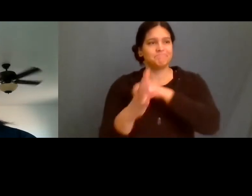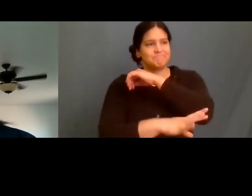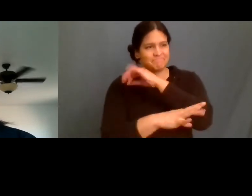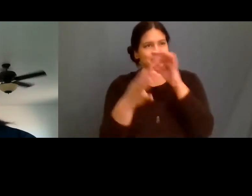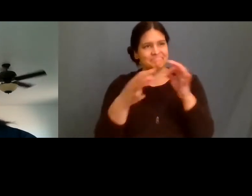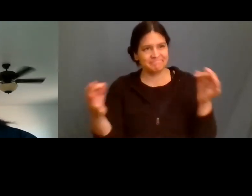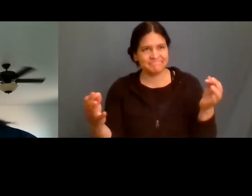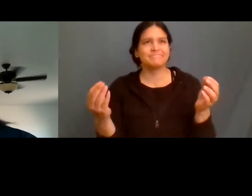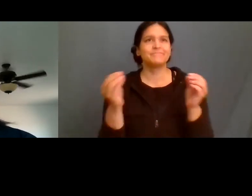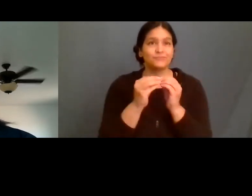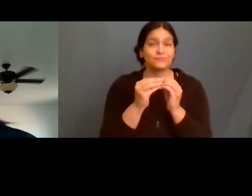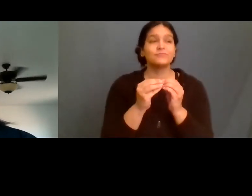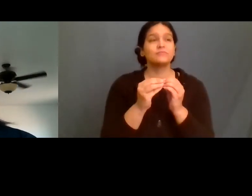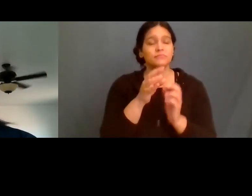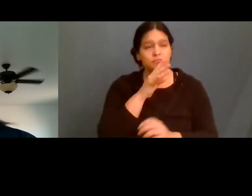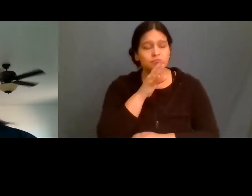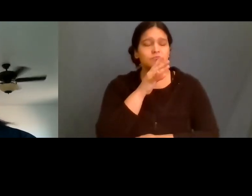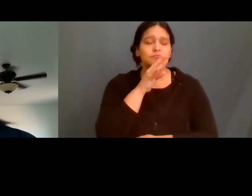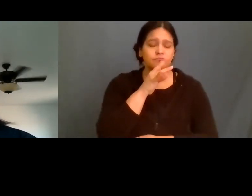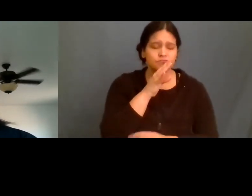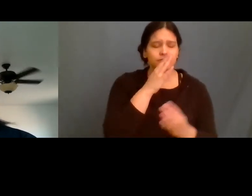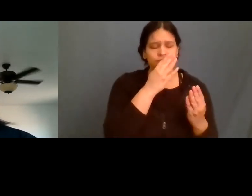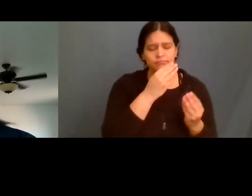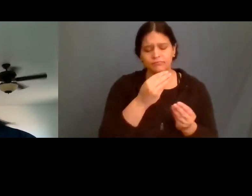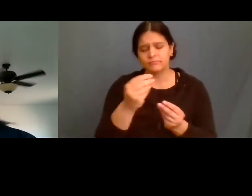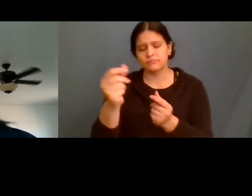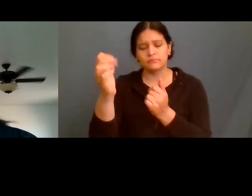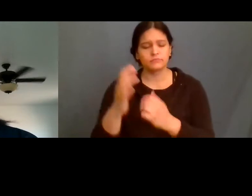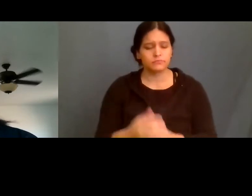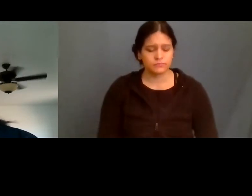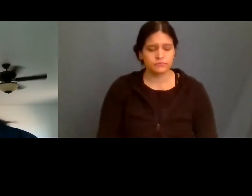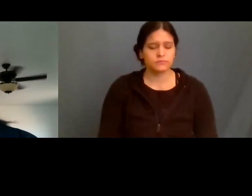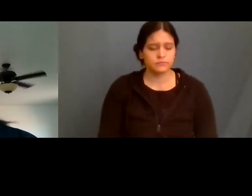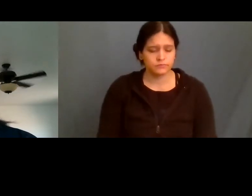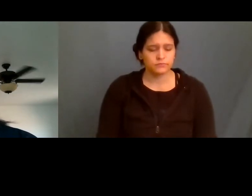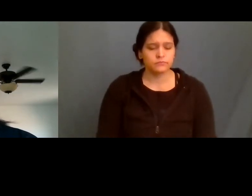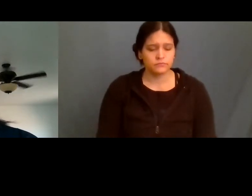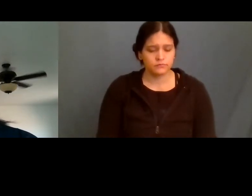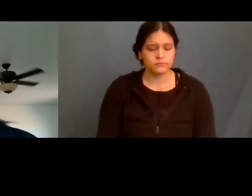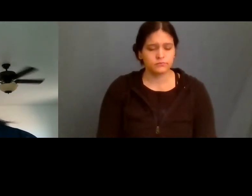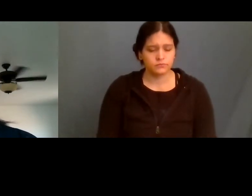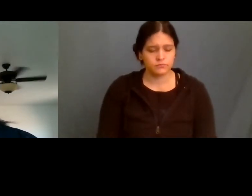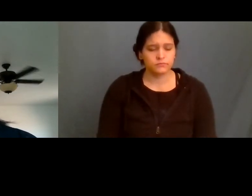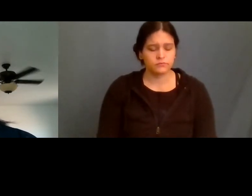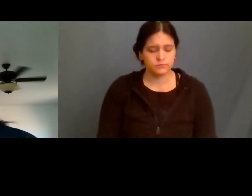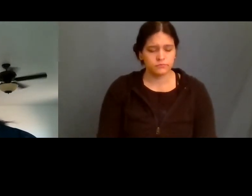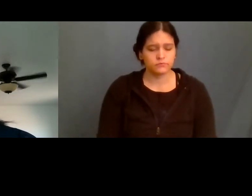been nothing, and she need of a gas to be done, not just then, but no, they are a